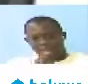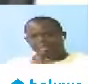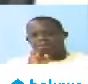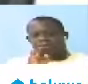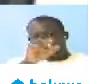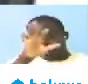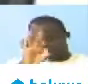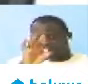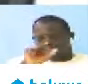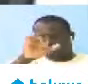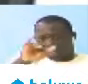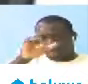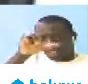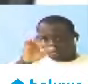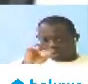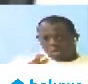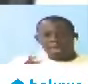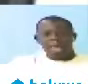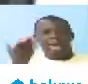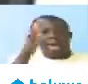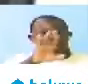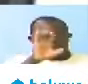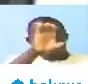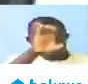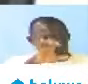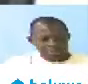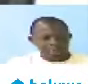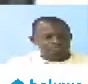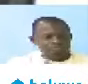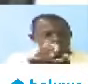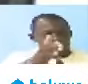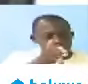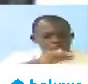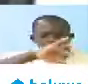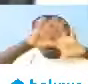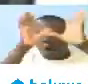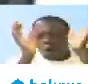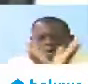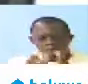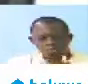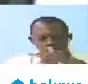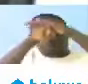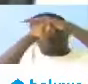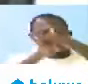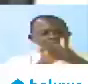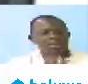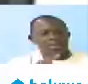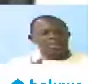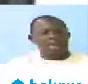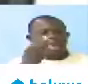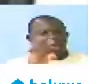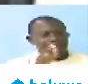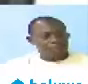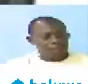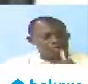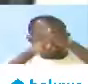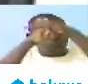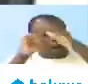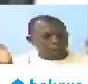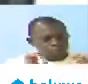Because before any country that he passes through, they were all supporting him. Because if they don't support